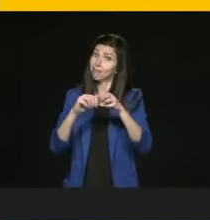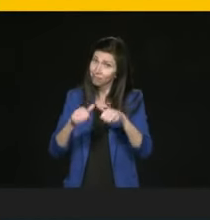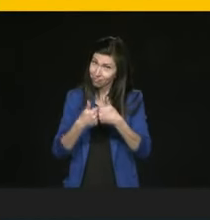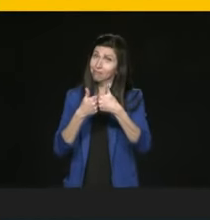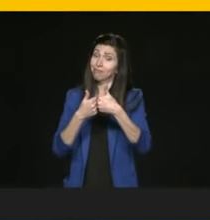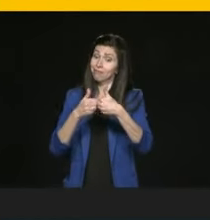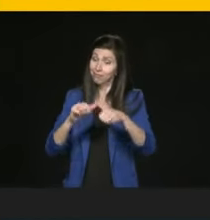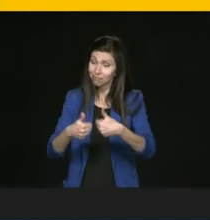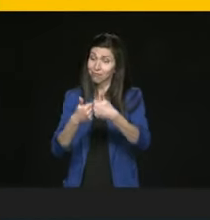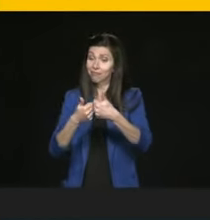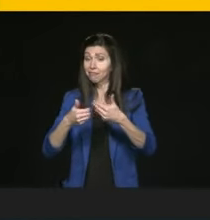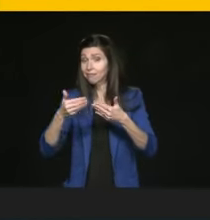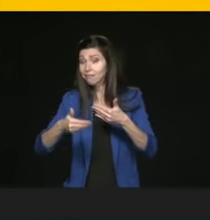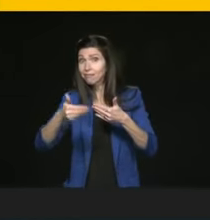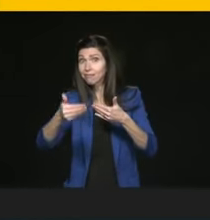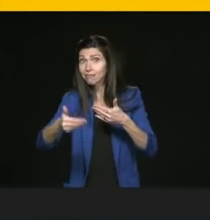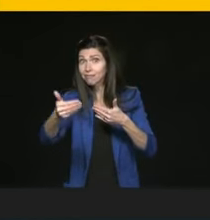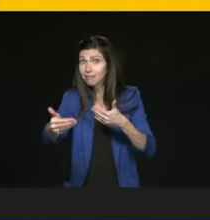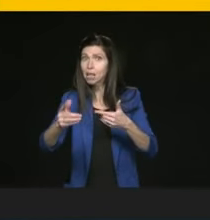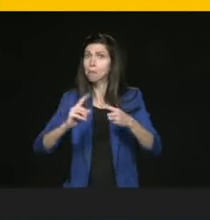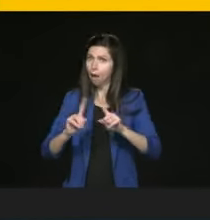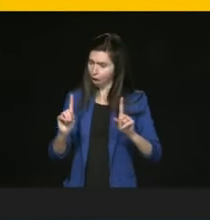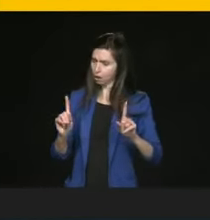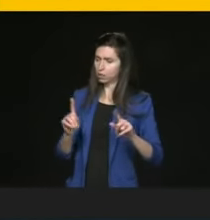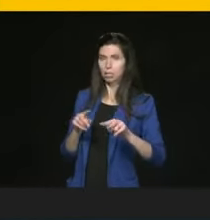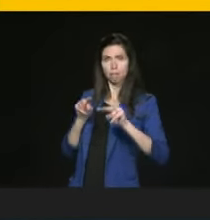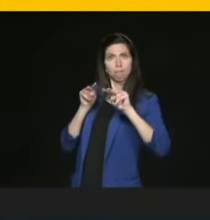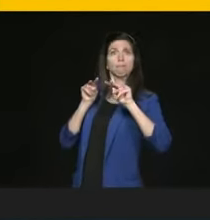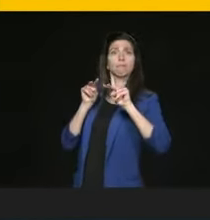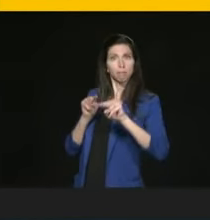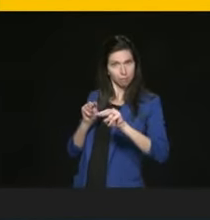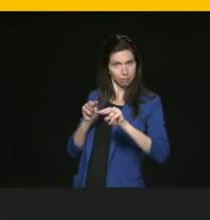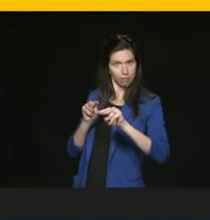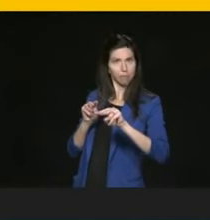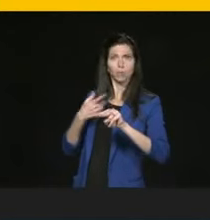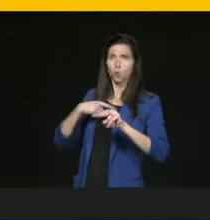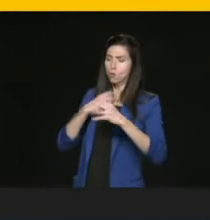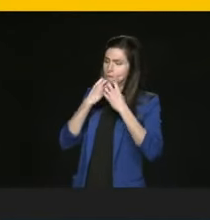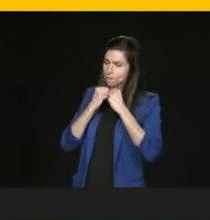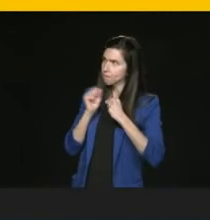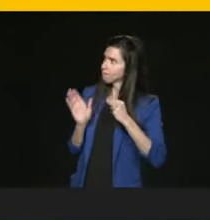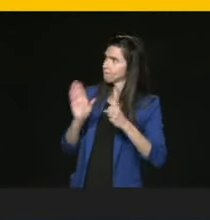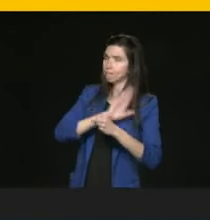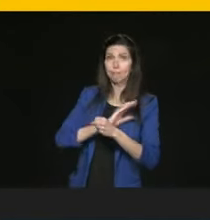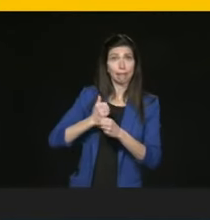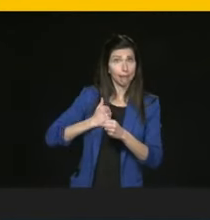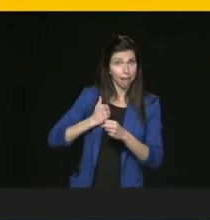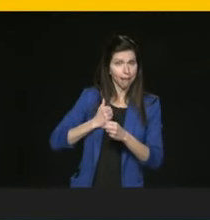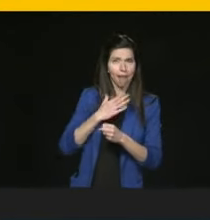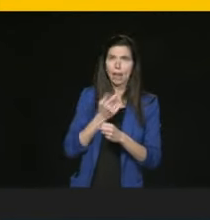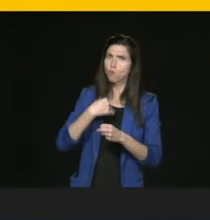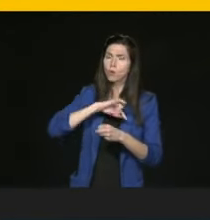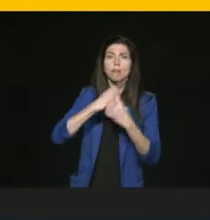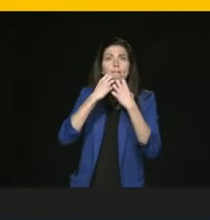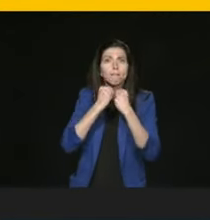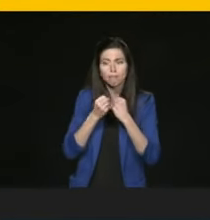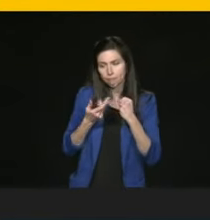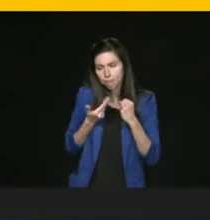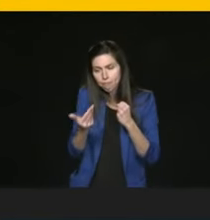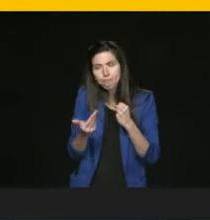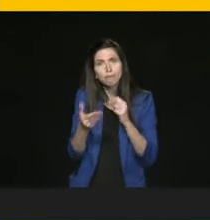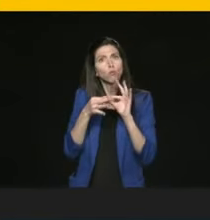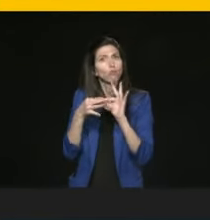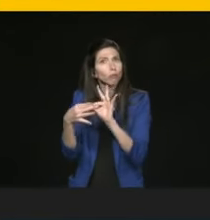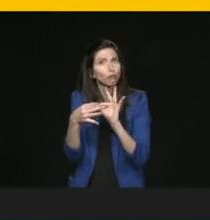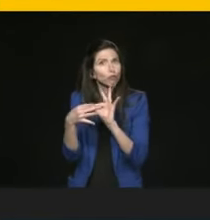vigilant to ensure that our Canada-U.S. relationship, which is currently very strong, we will ensure that it continues to remain strong in the next few weeks.